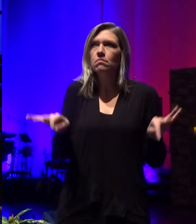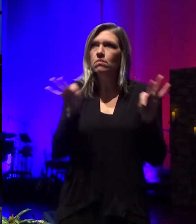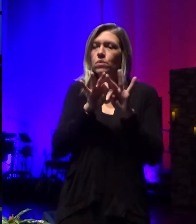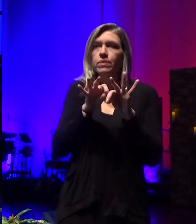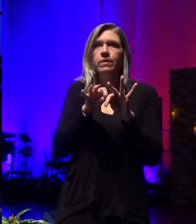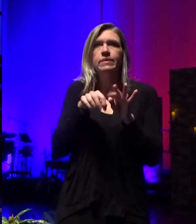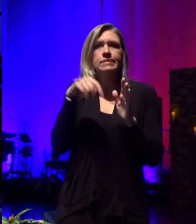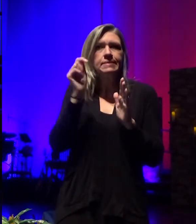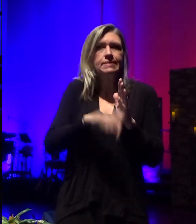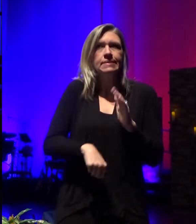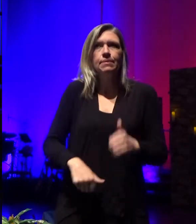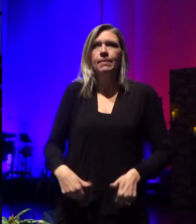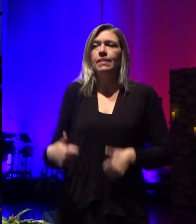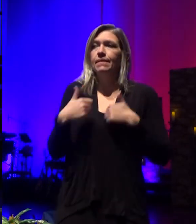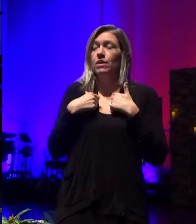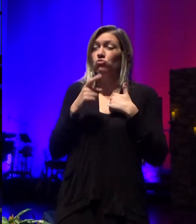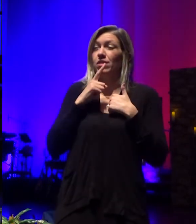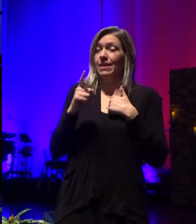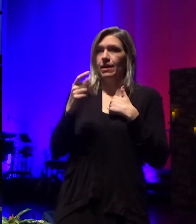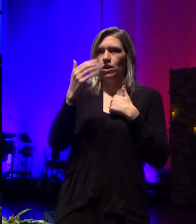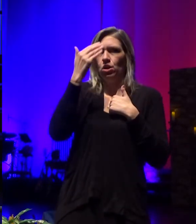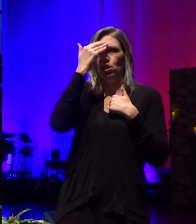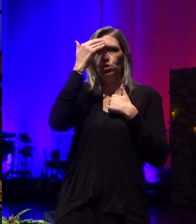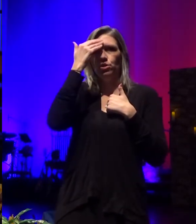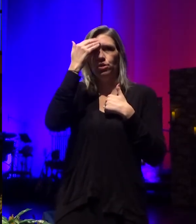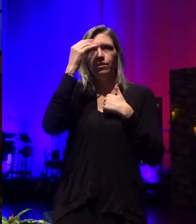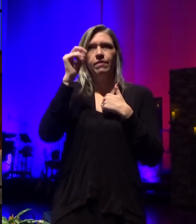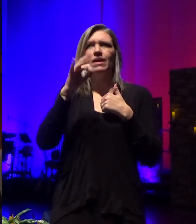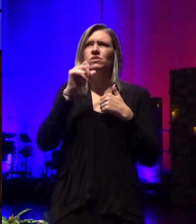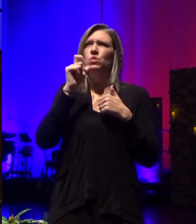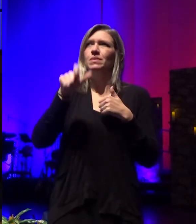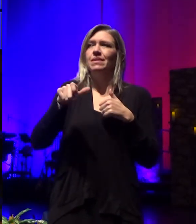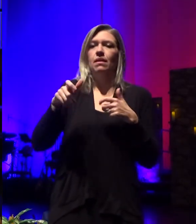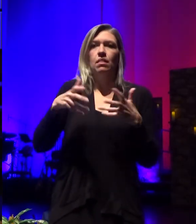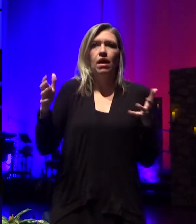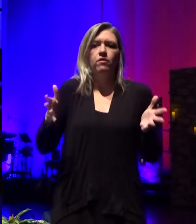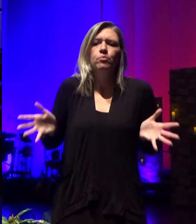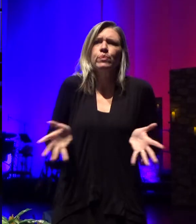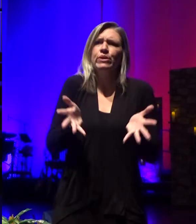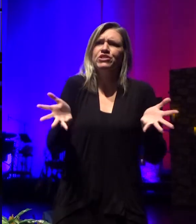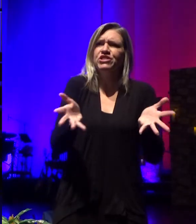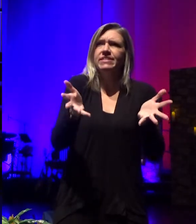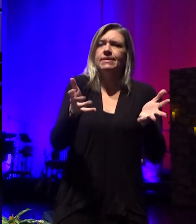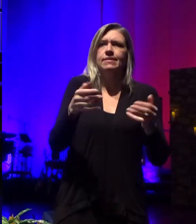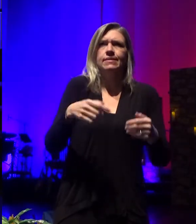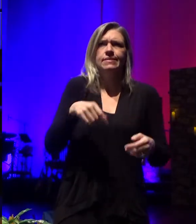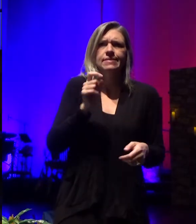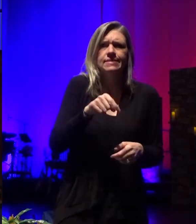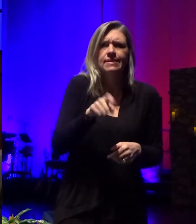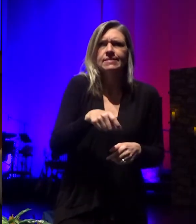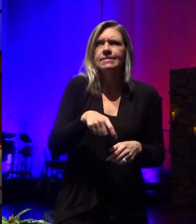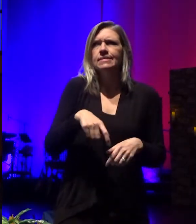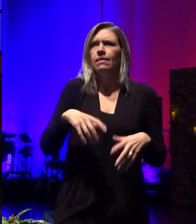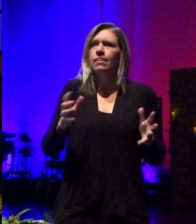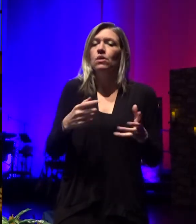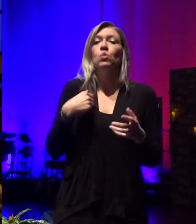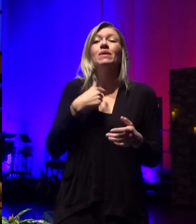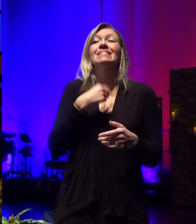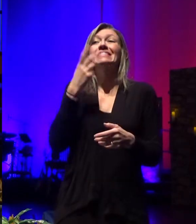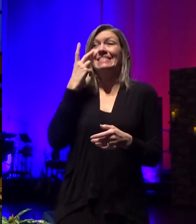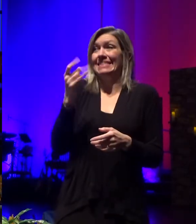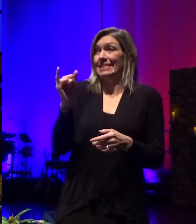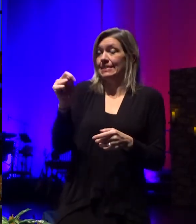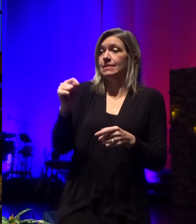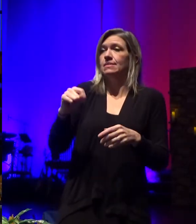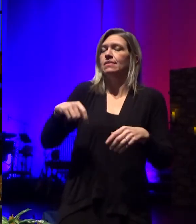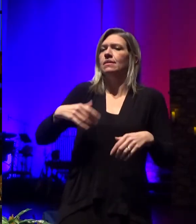to that rather than needing a lot of pushing from the universe or from circumstance, a lot of sheer necessity, that we see it coming and we rush to greet